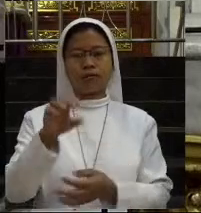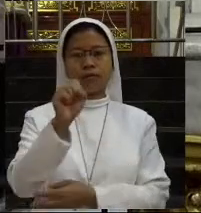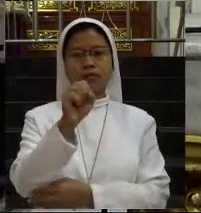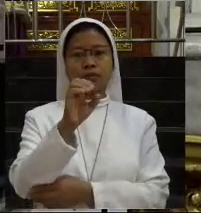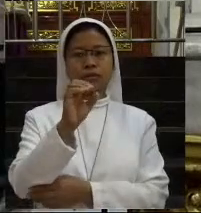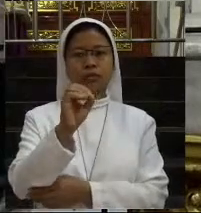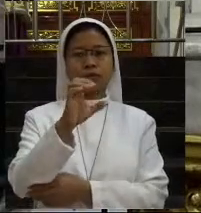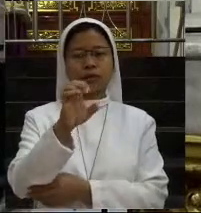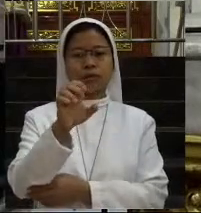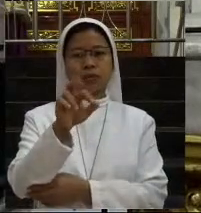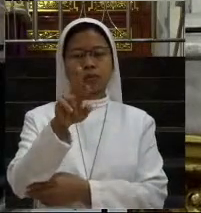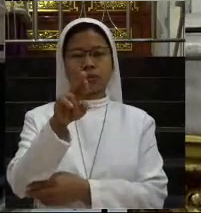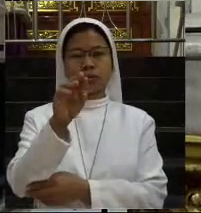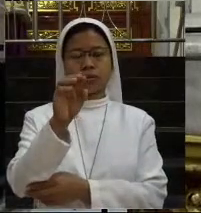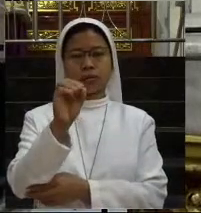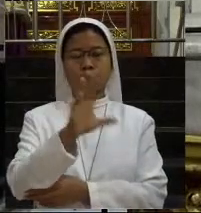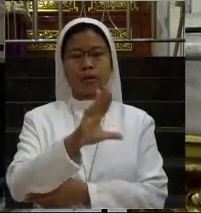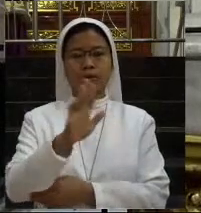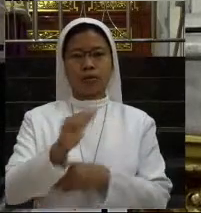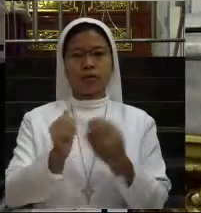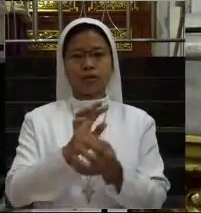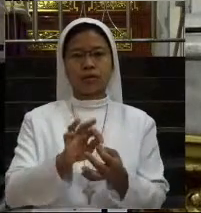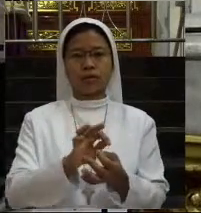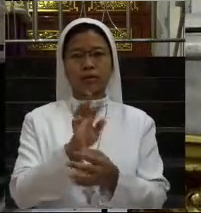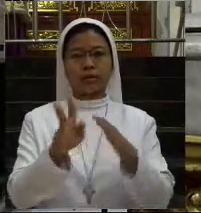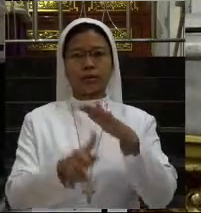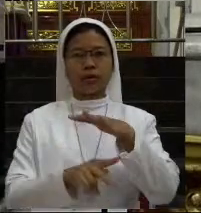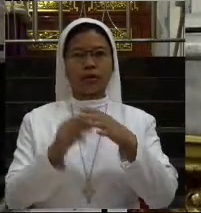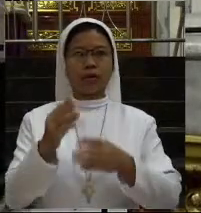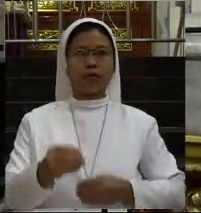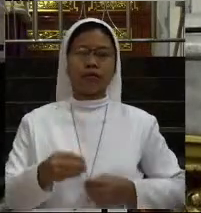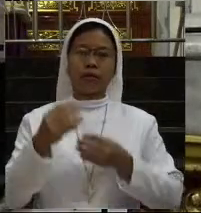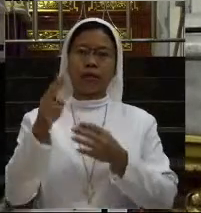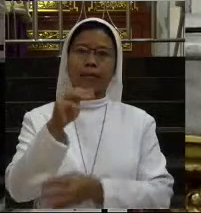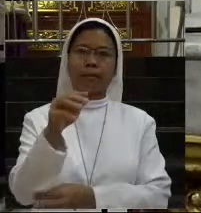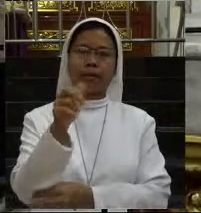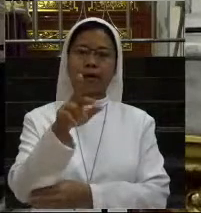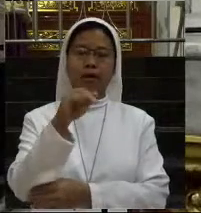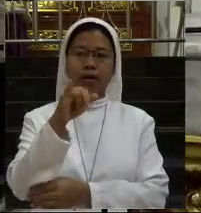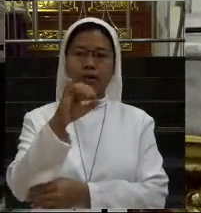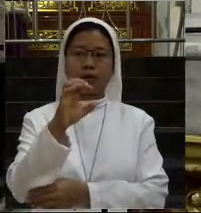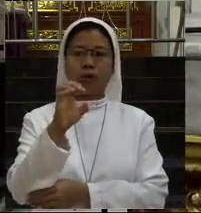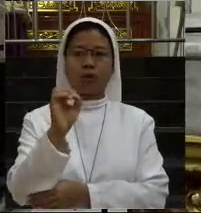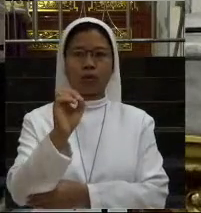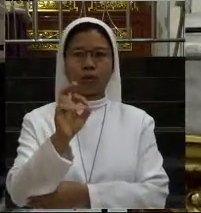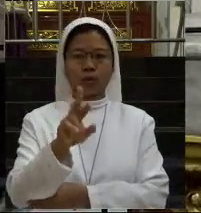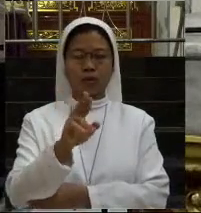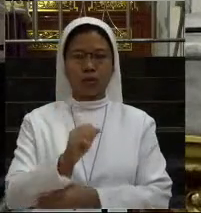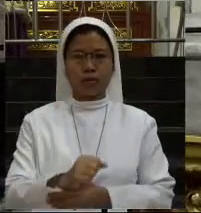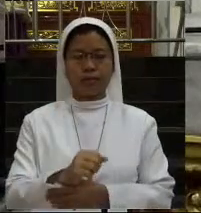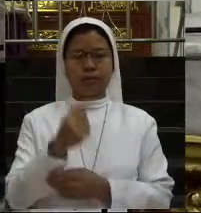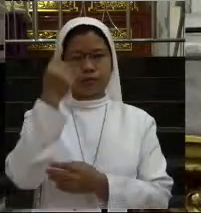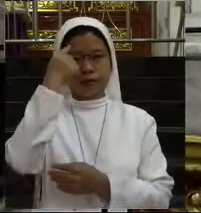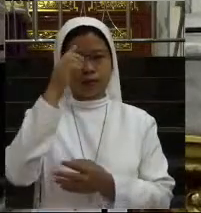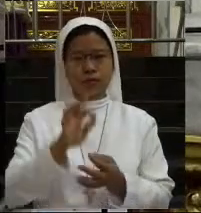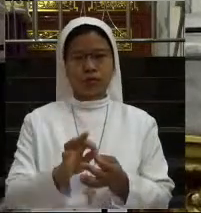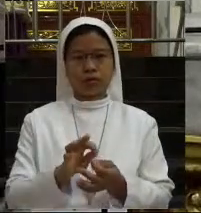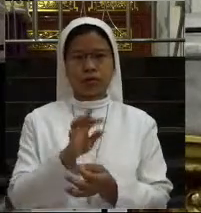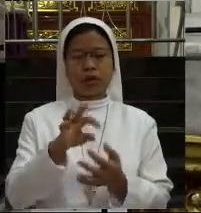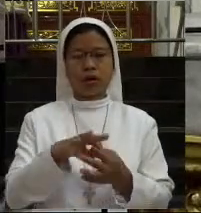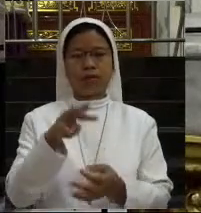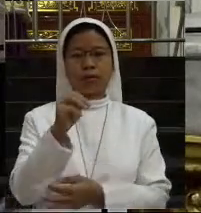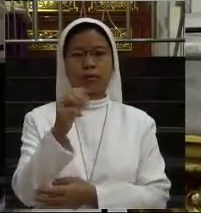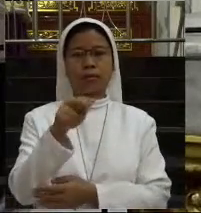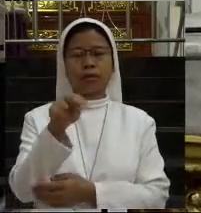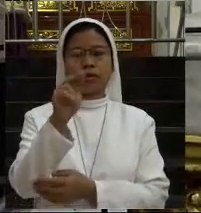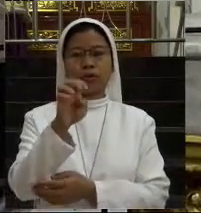and all souls in purgatory, offered by Maricor Rubio. For the souls of